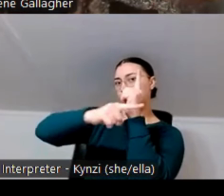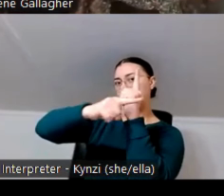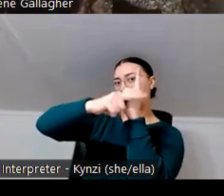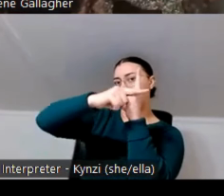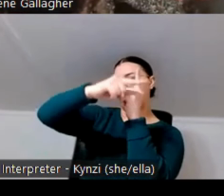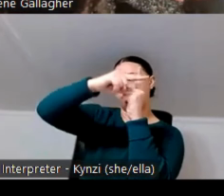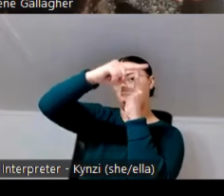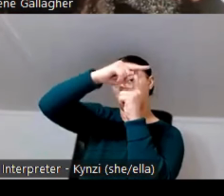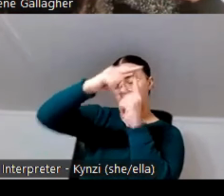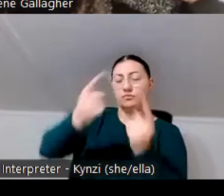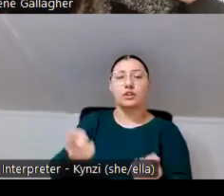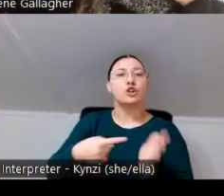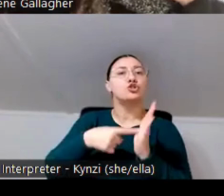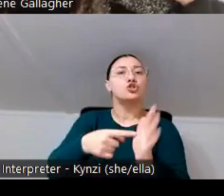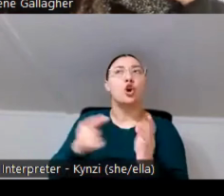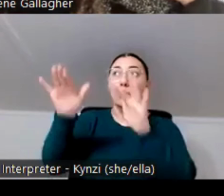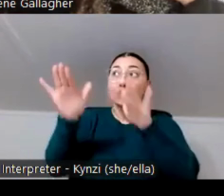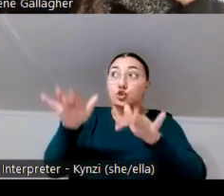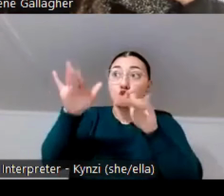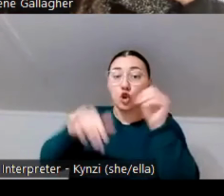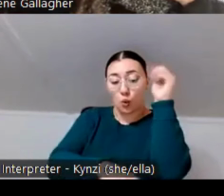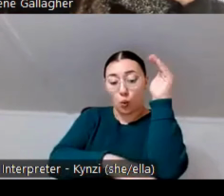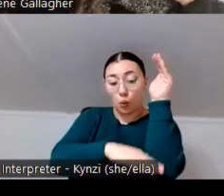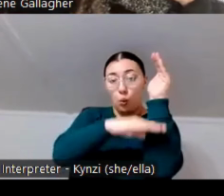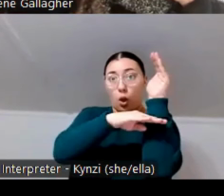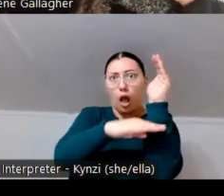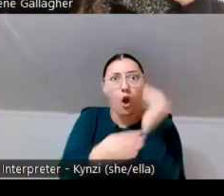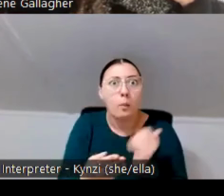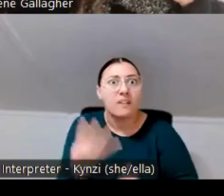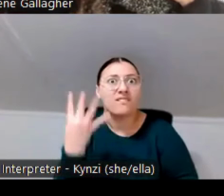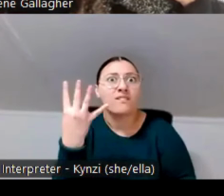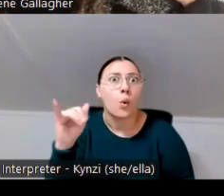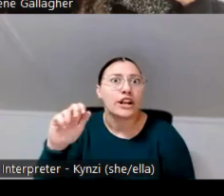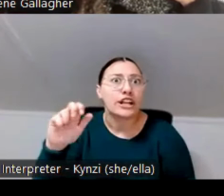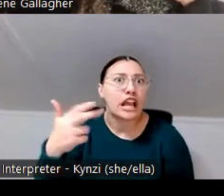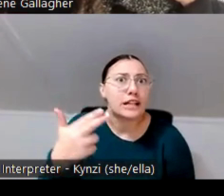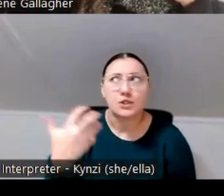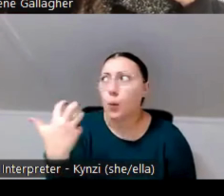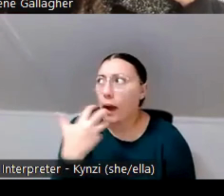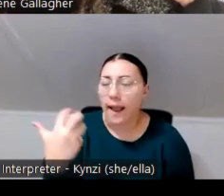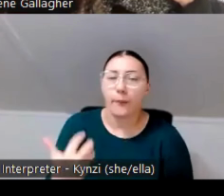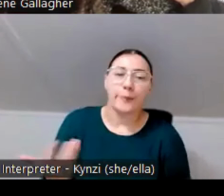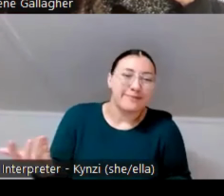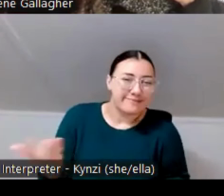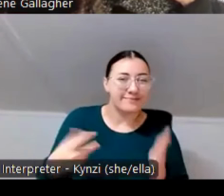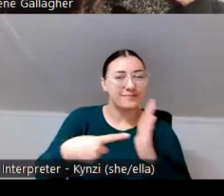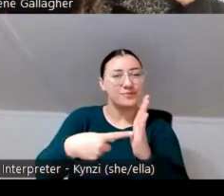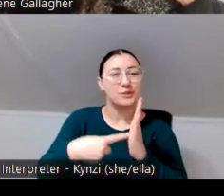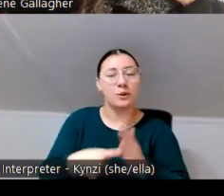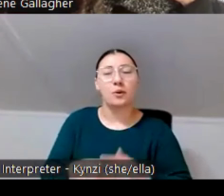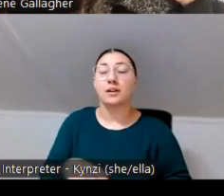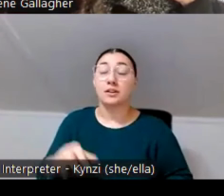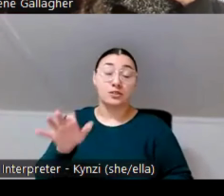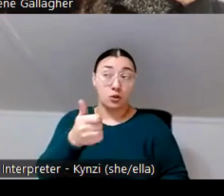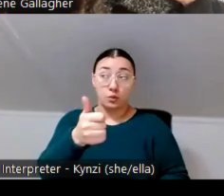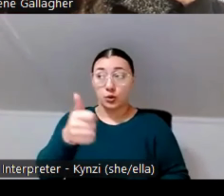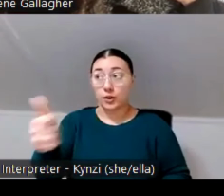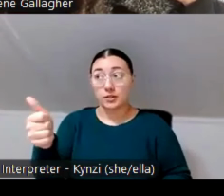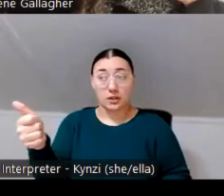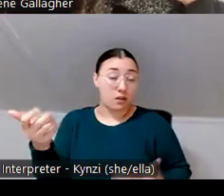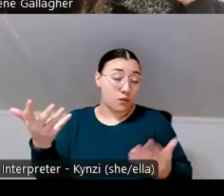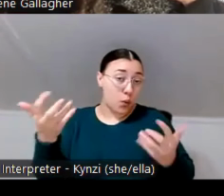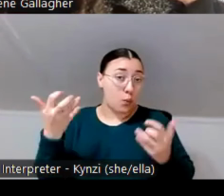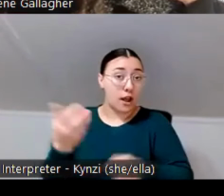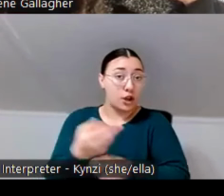So these tools and others would also be fun to have in a bin at home